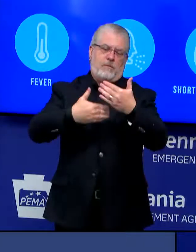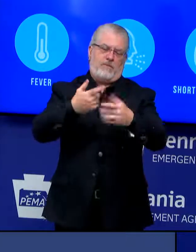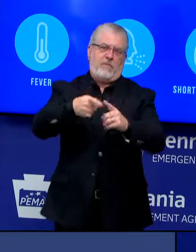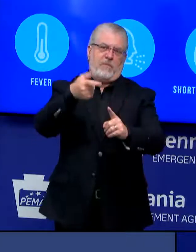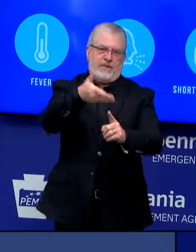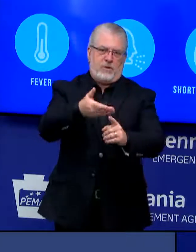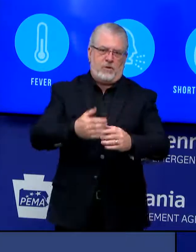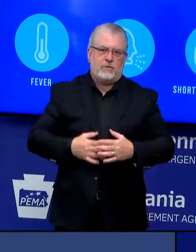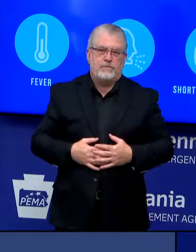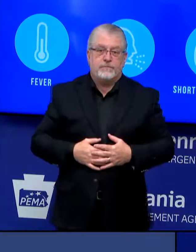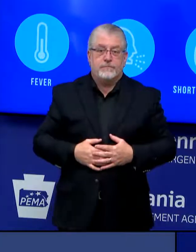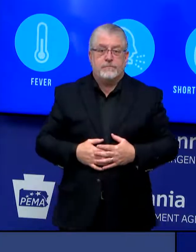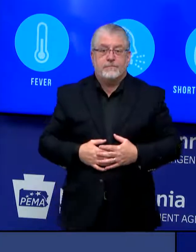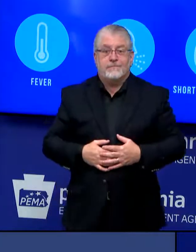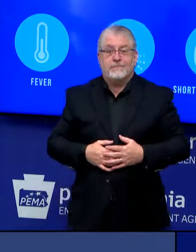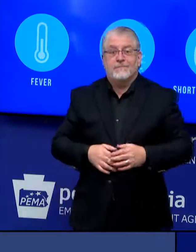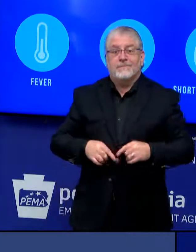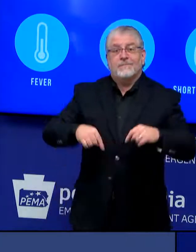at